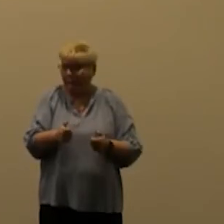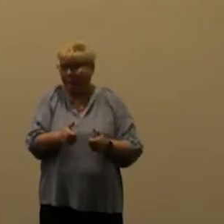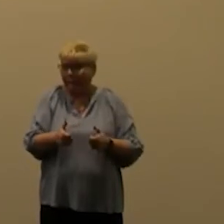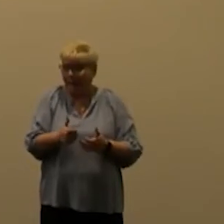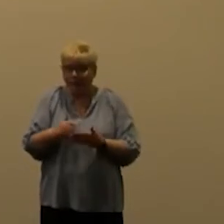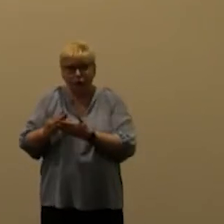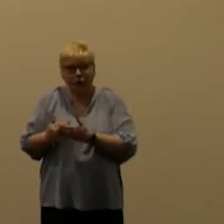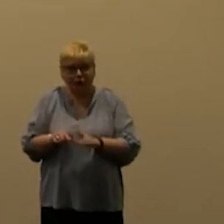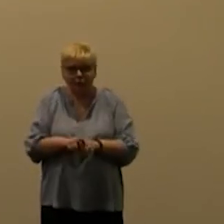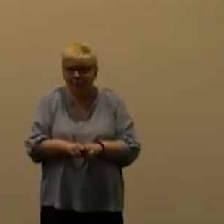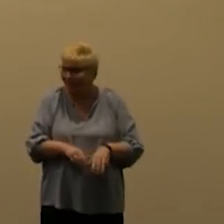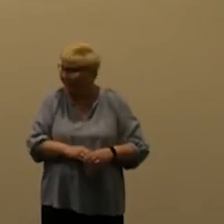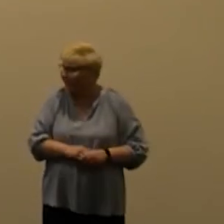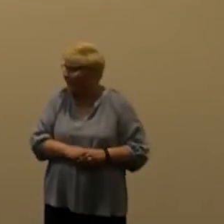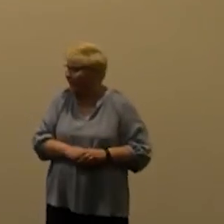as well.